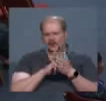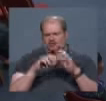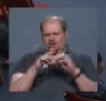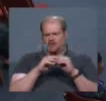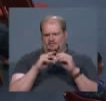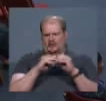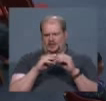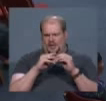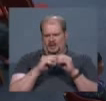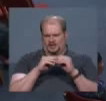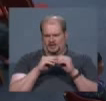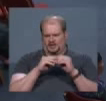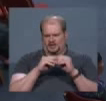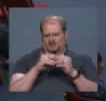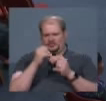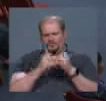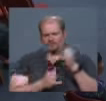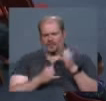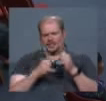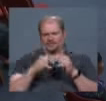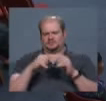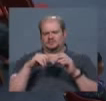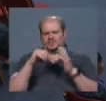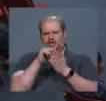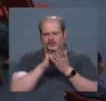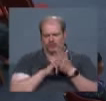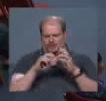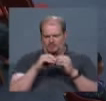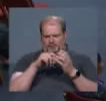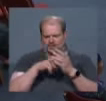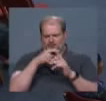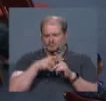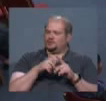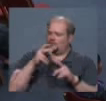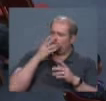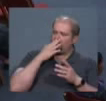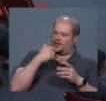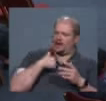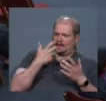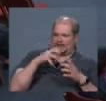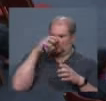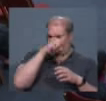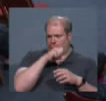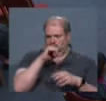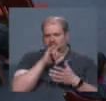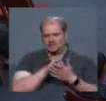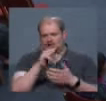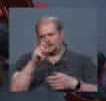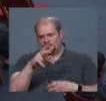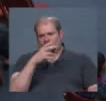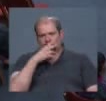meeting, the last agenda meeting of this month. Okay, thank you. I thought maybe I missed it or something. Okay.